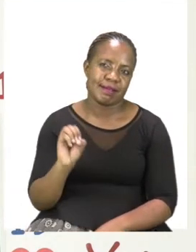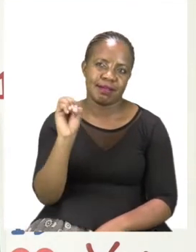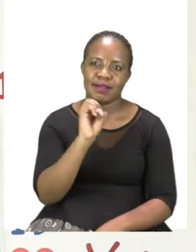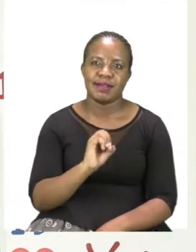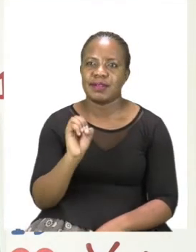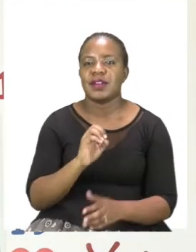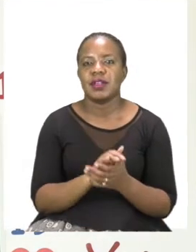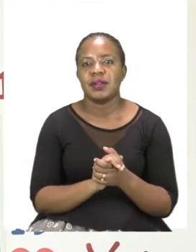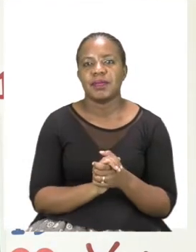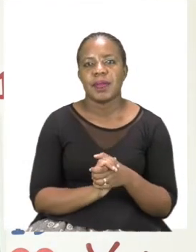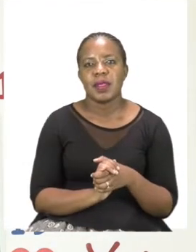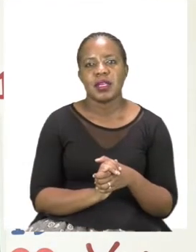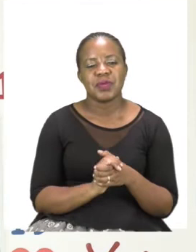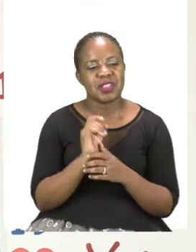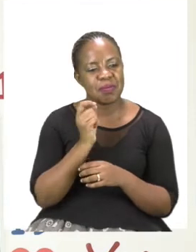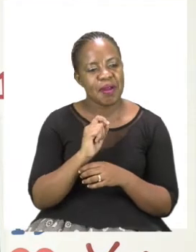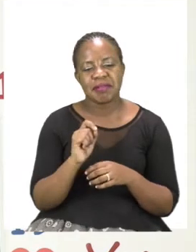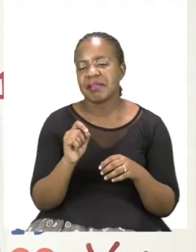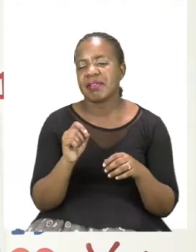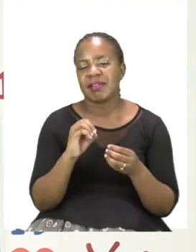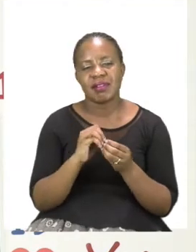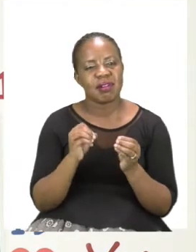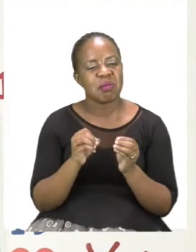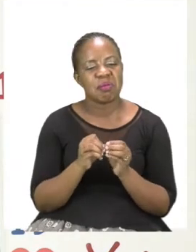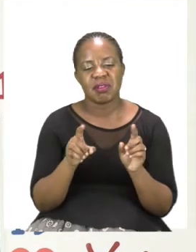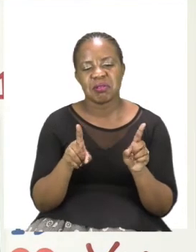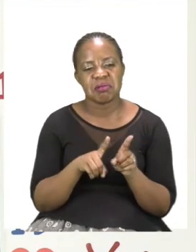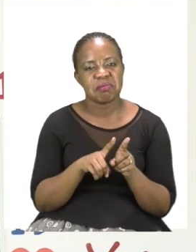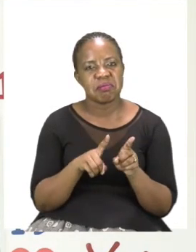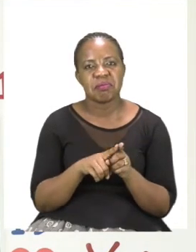it. There we go. So